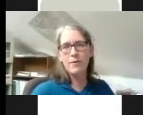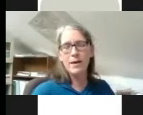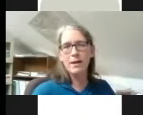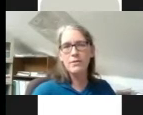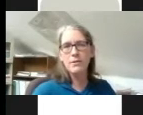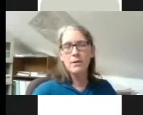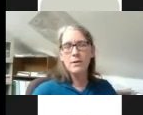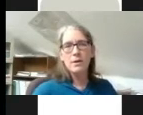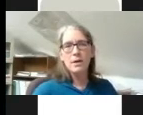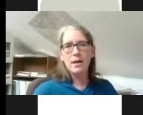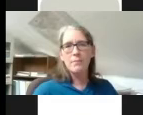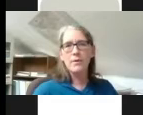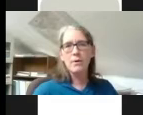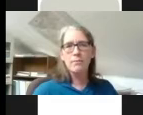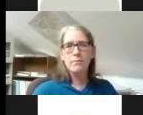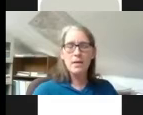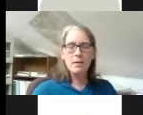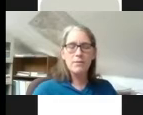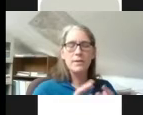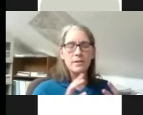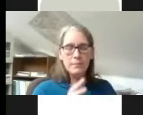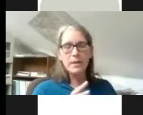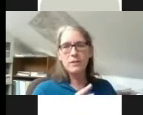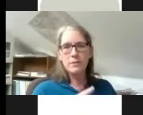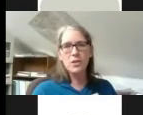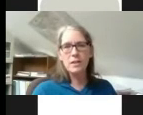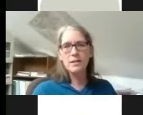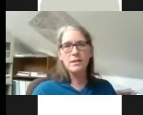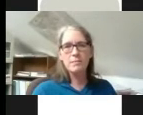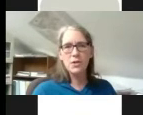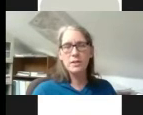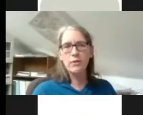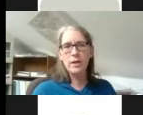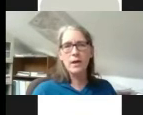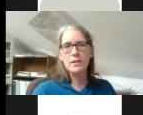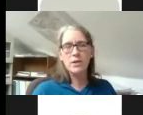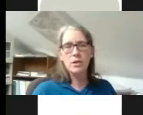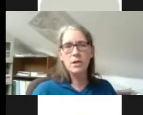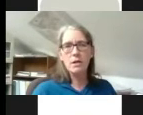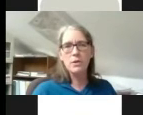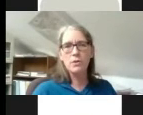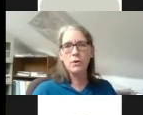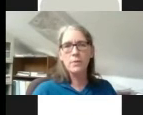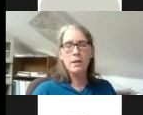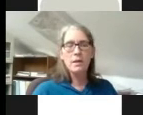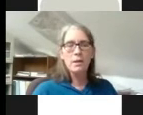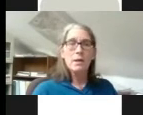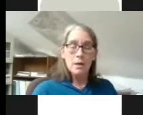wildlife, and but there is a subset of species, these species of greatest conservation need, which